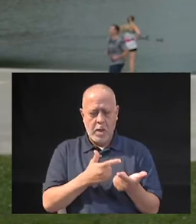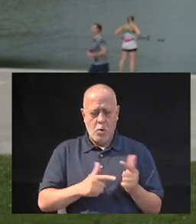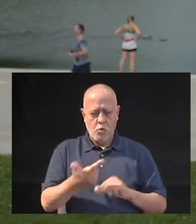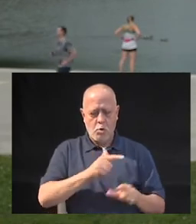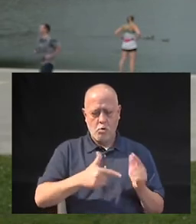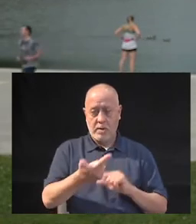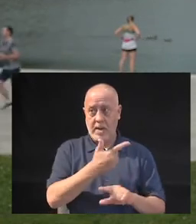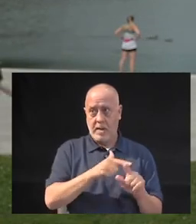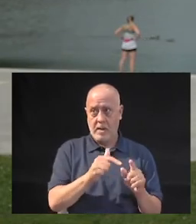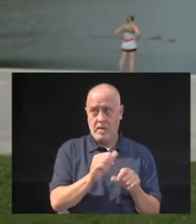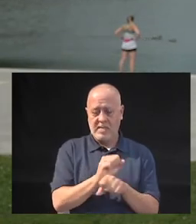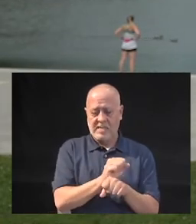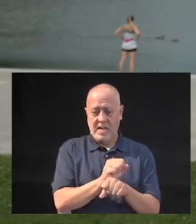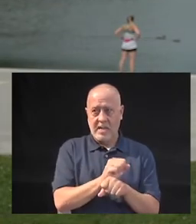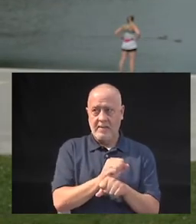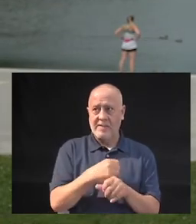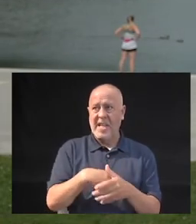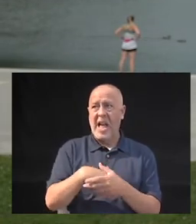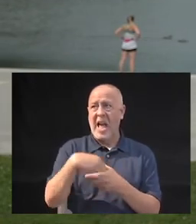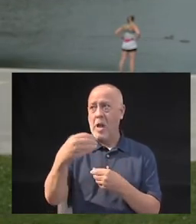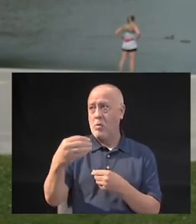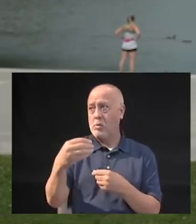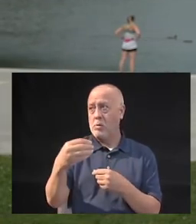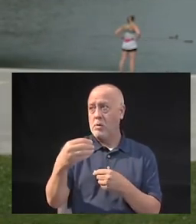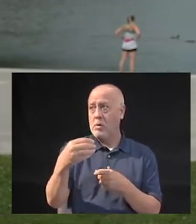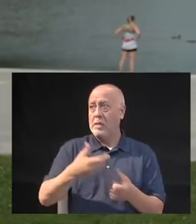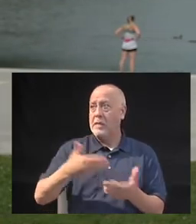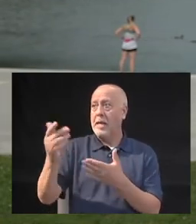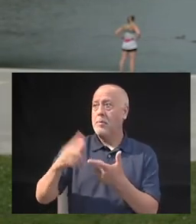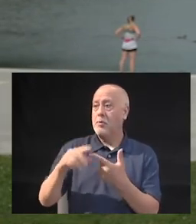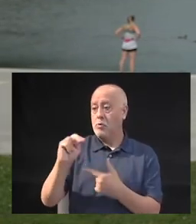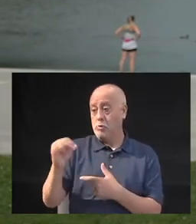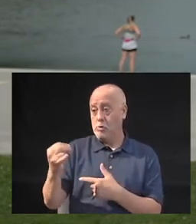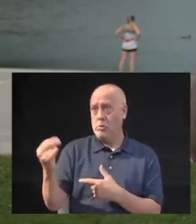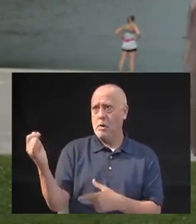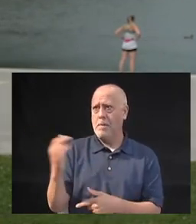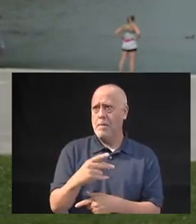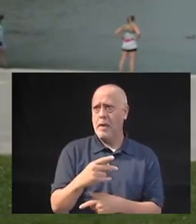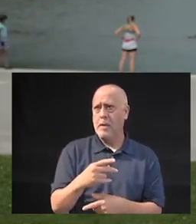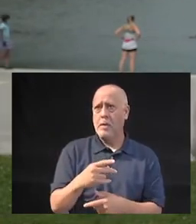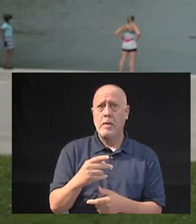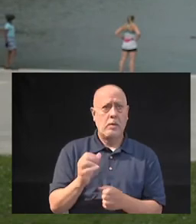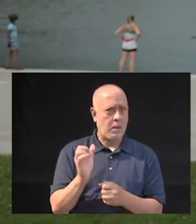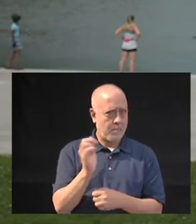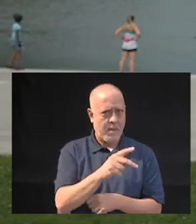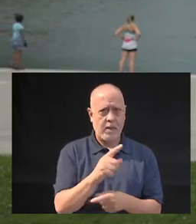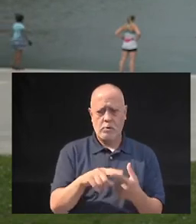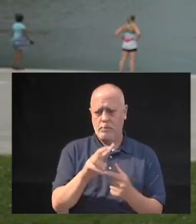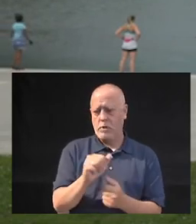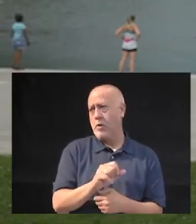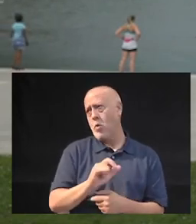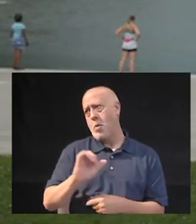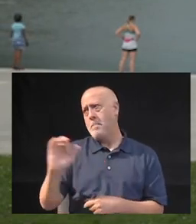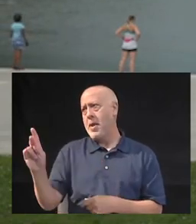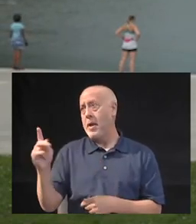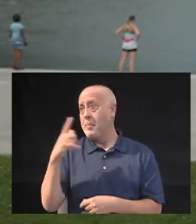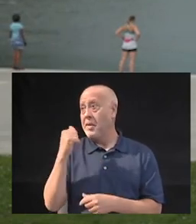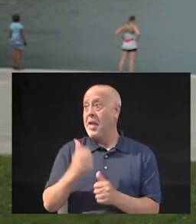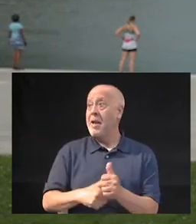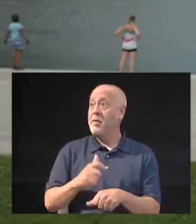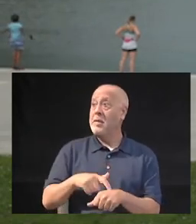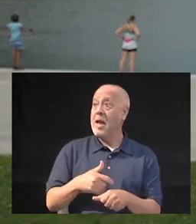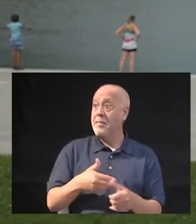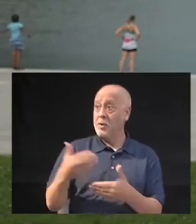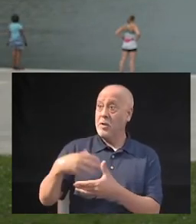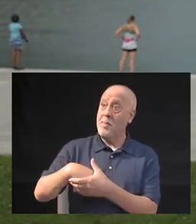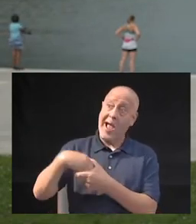his enslaved servants out, taking them over to New Jersey and then coming back, taking them back to Virginia, then coming back, because every time he took